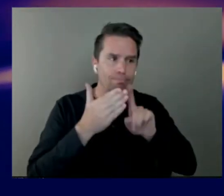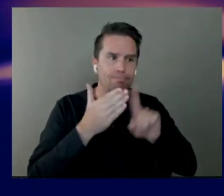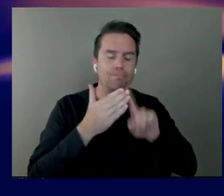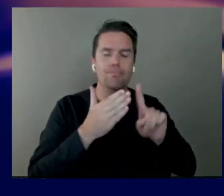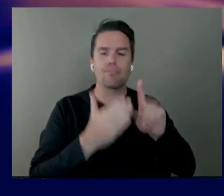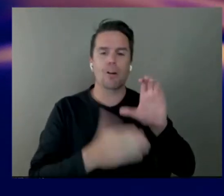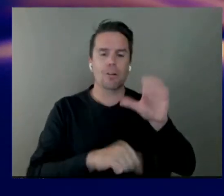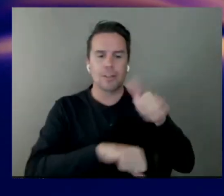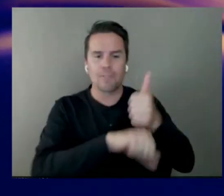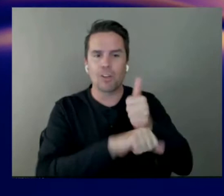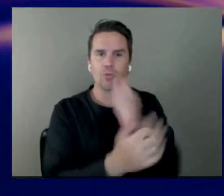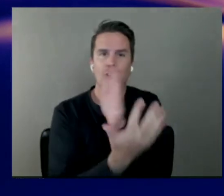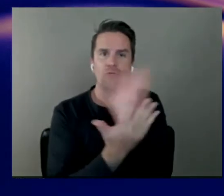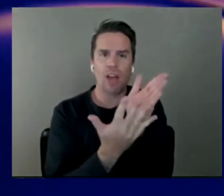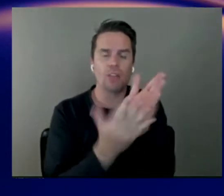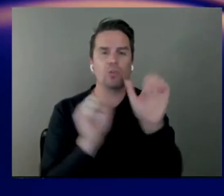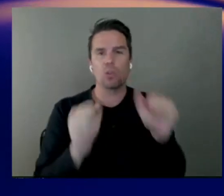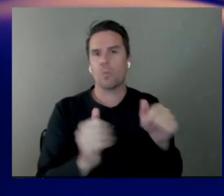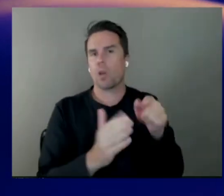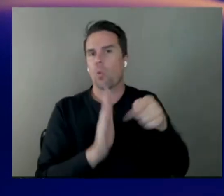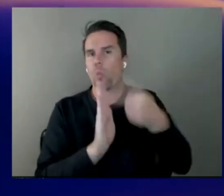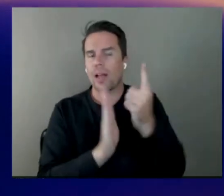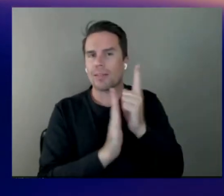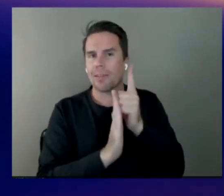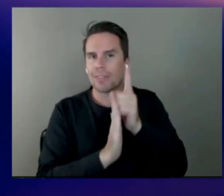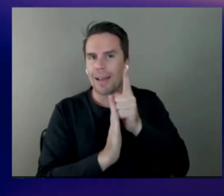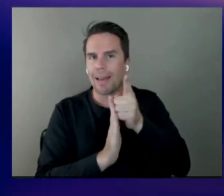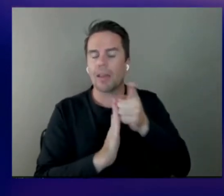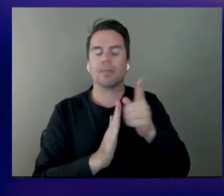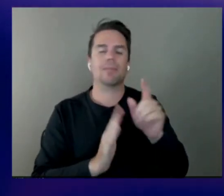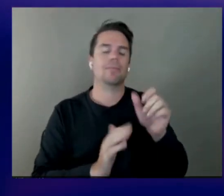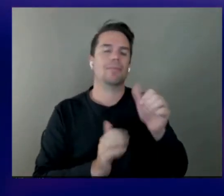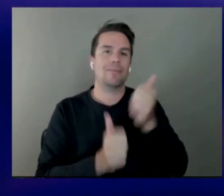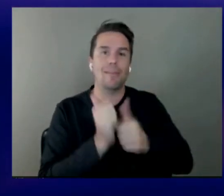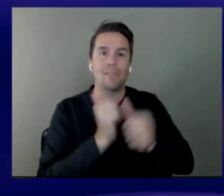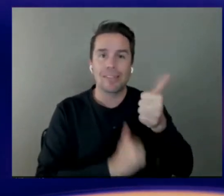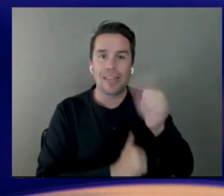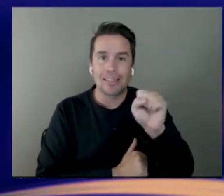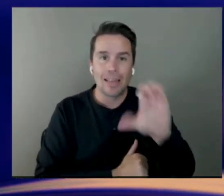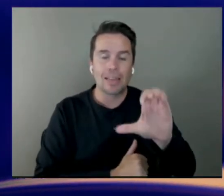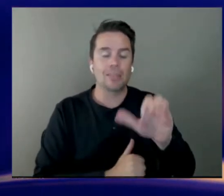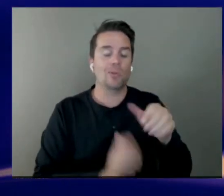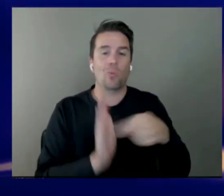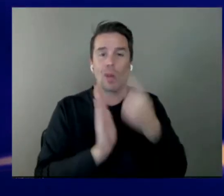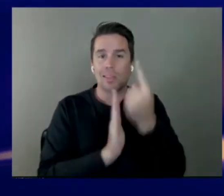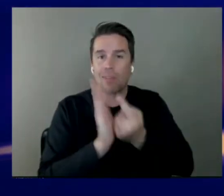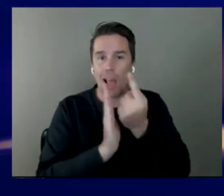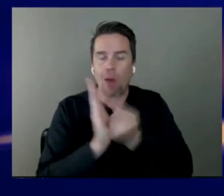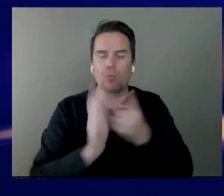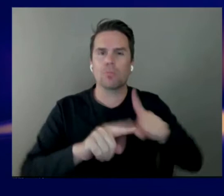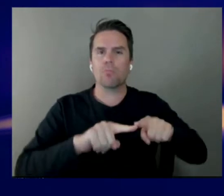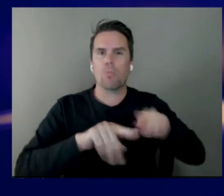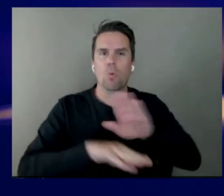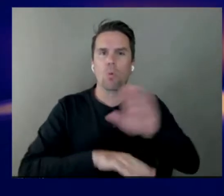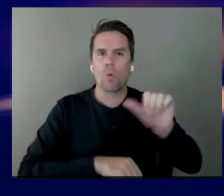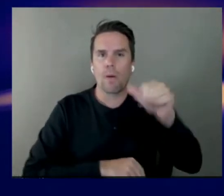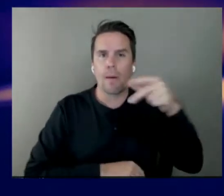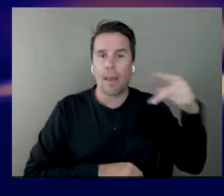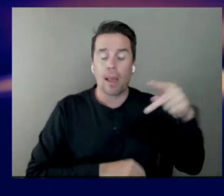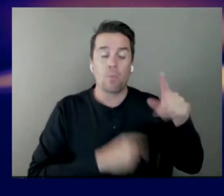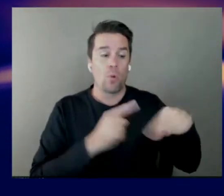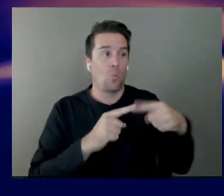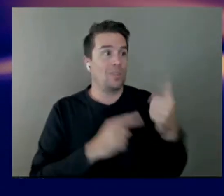could be once a second, that could be once every 10 seconds, could be once an hour, depending on your application. And when something changes in that configuration,